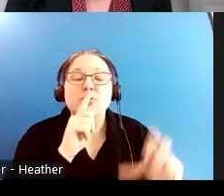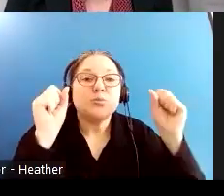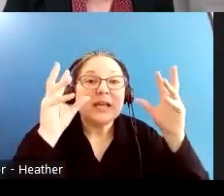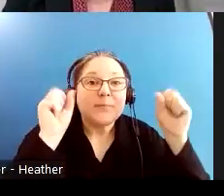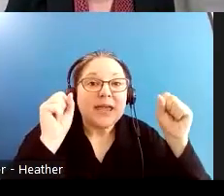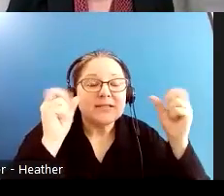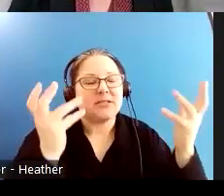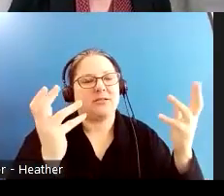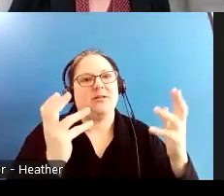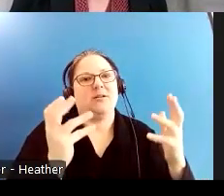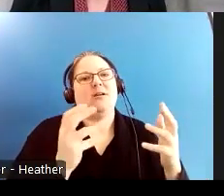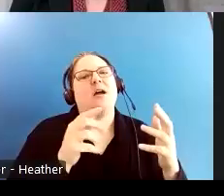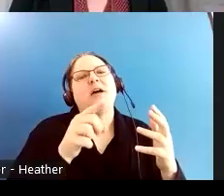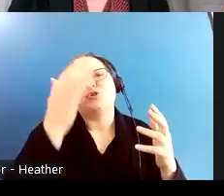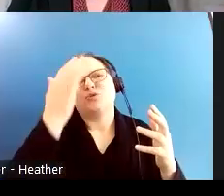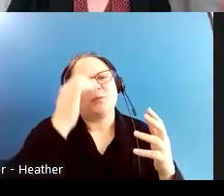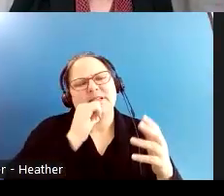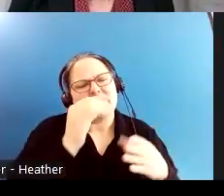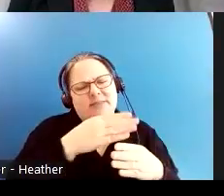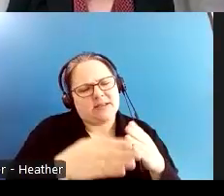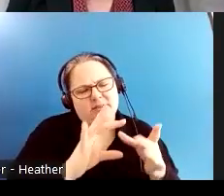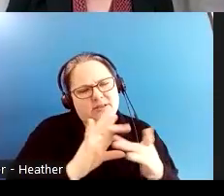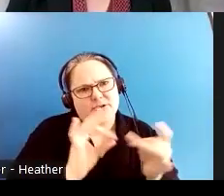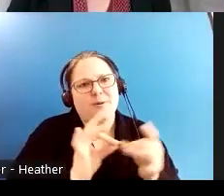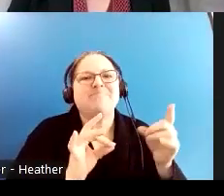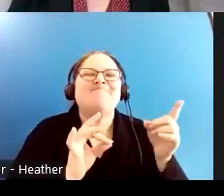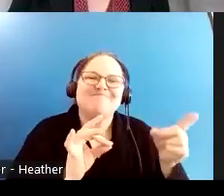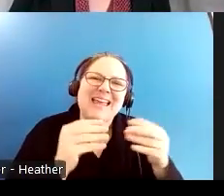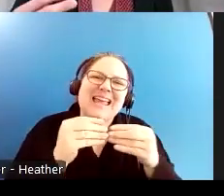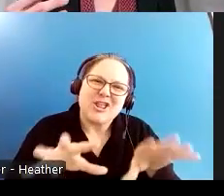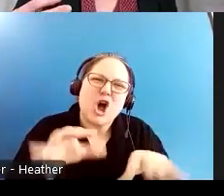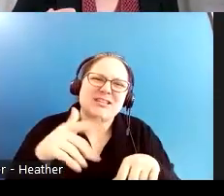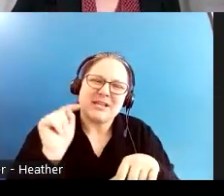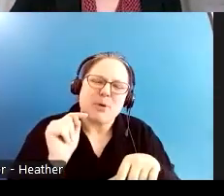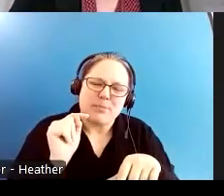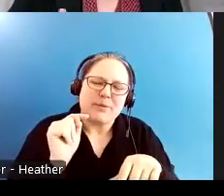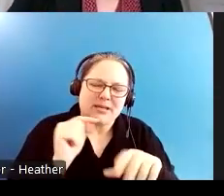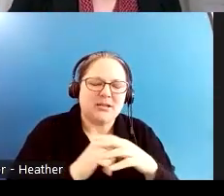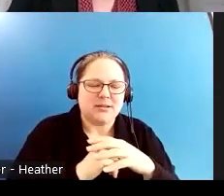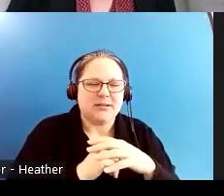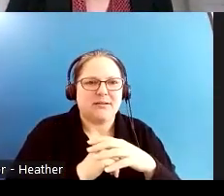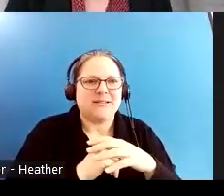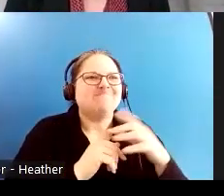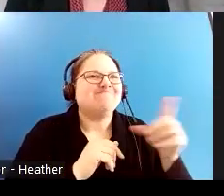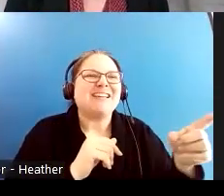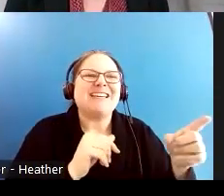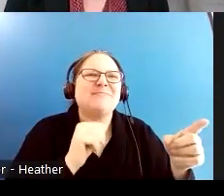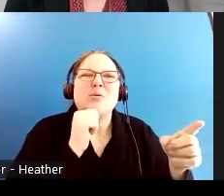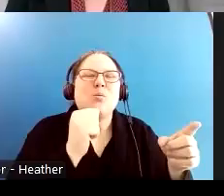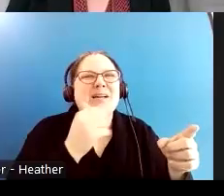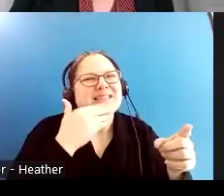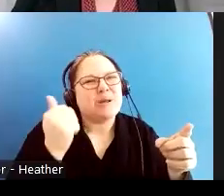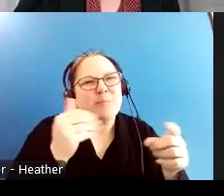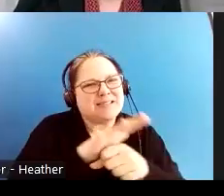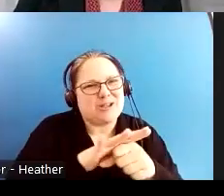you probably know, that's not the end of the story. He lost this apartment very quickly because it wasn't really in a good location.